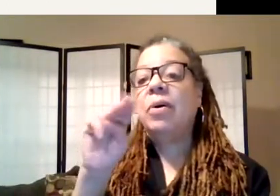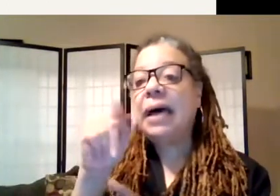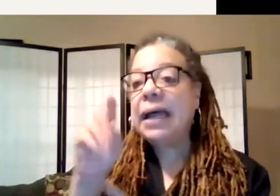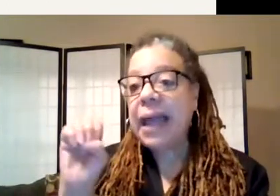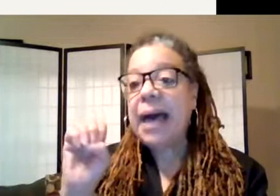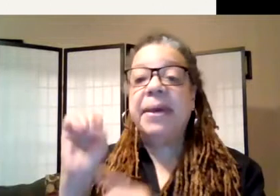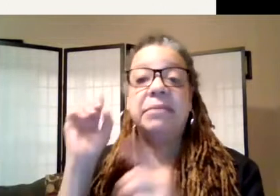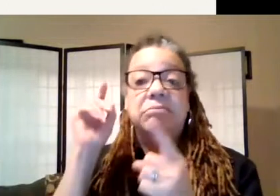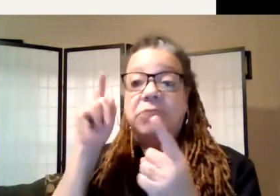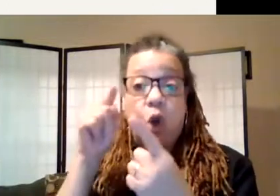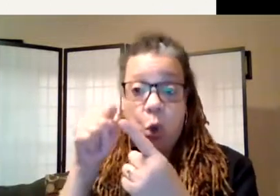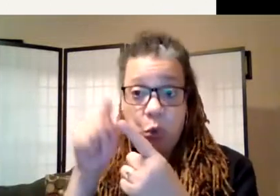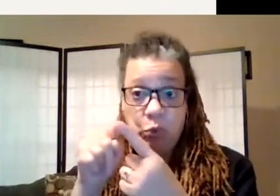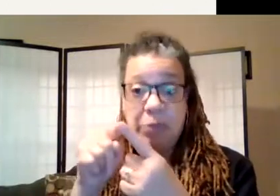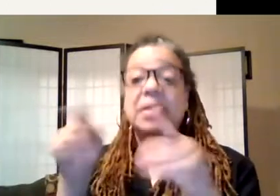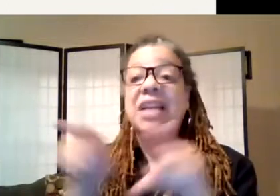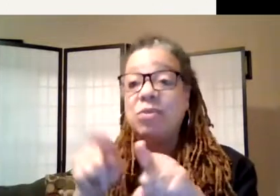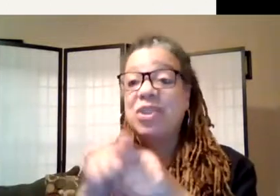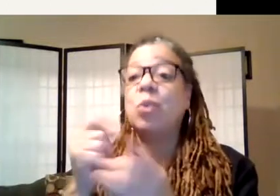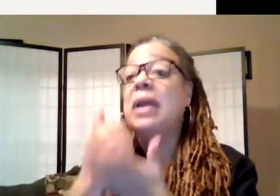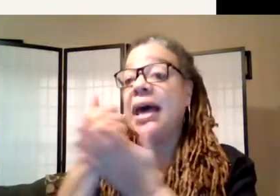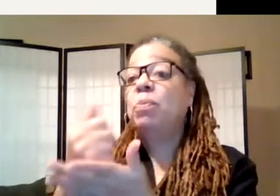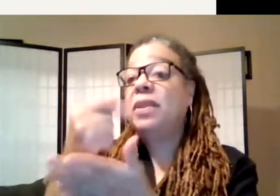to the distribution grid. Don't